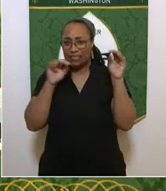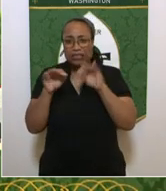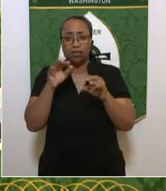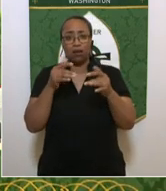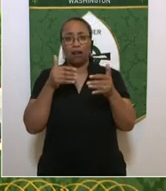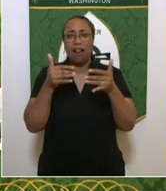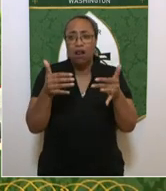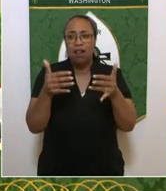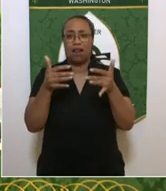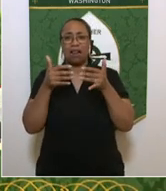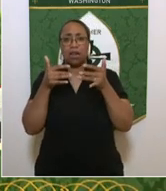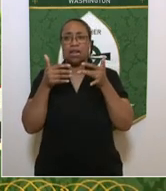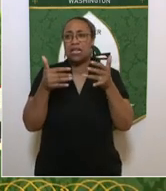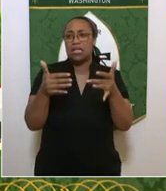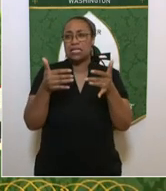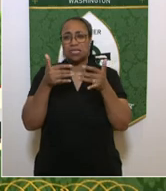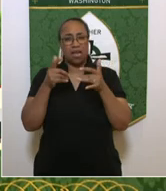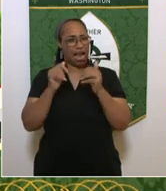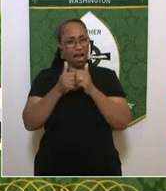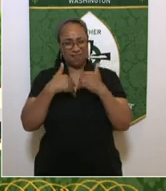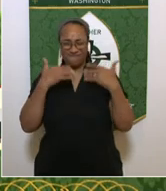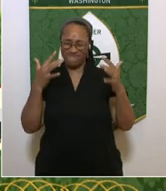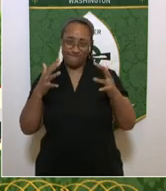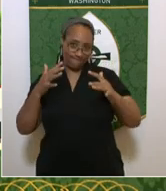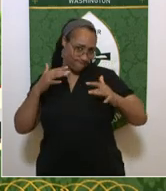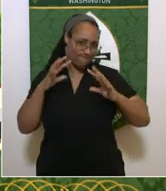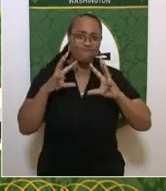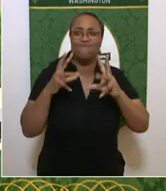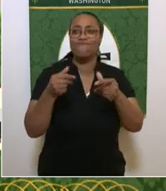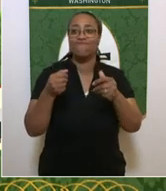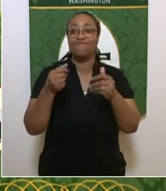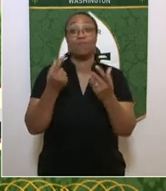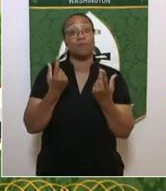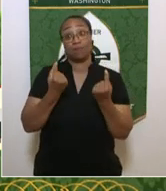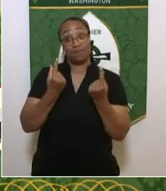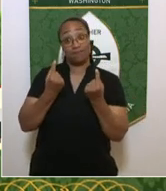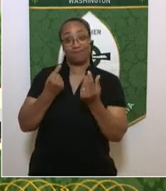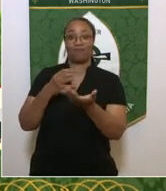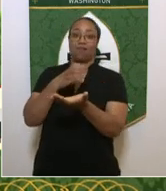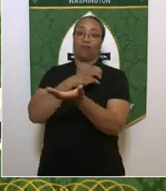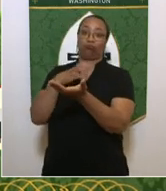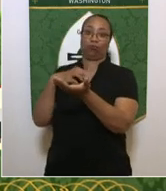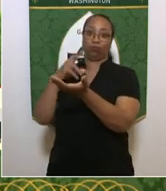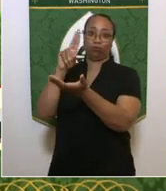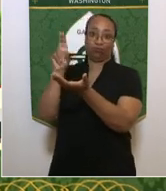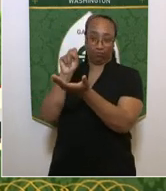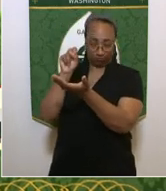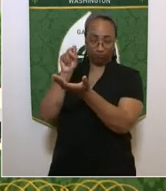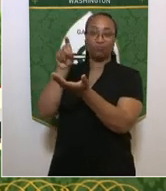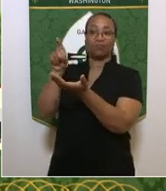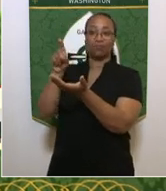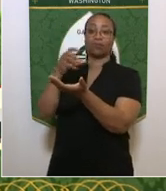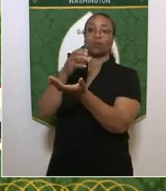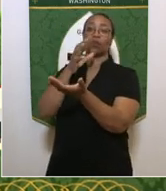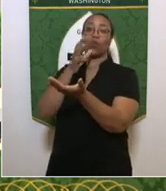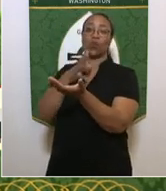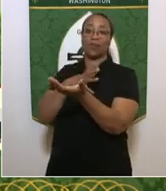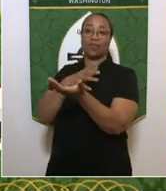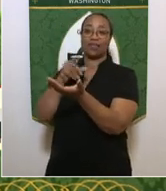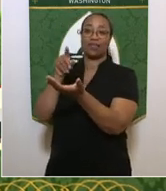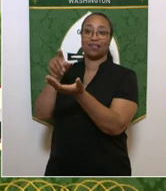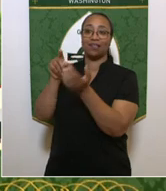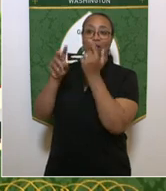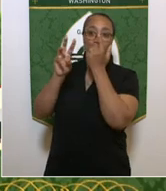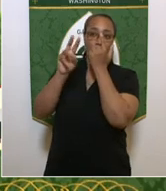our Congresswoman Norton, worked on it for many years to secure the federal funding. We had the support of